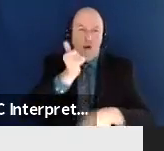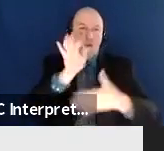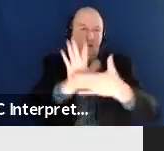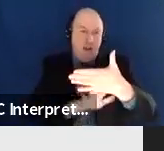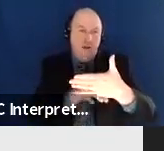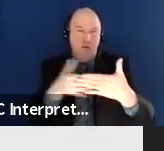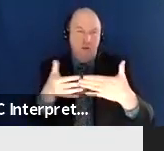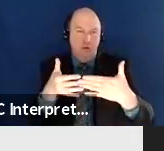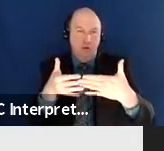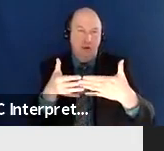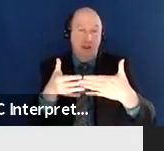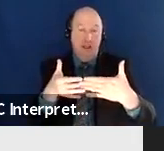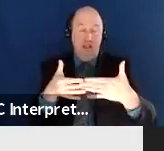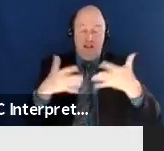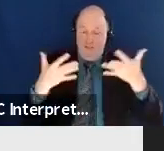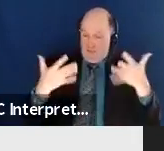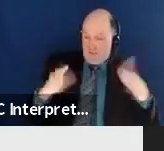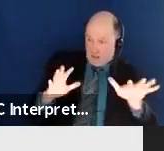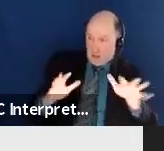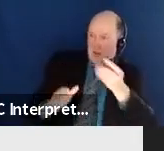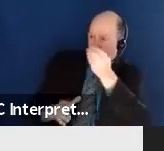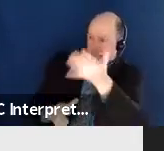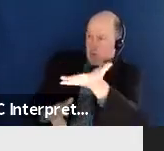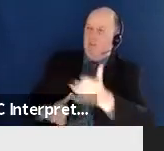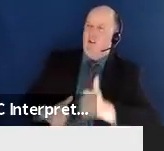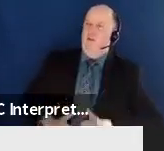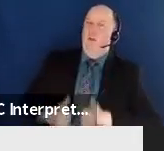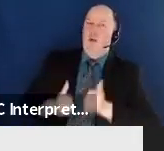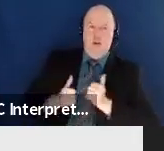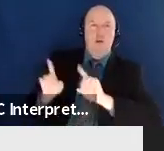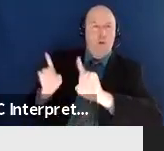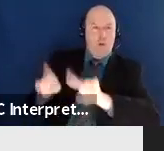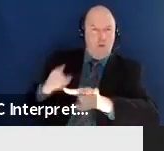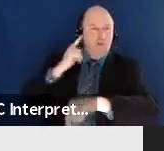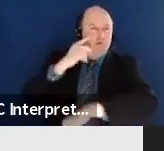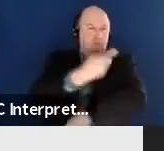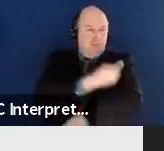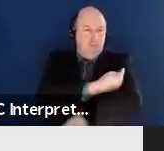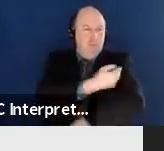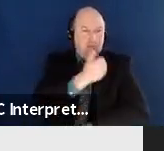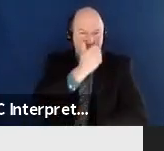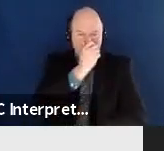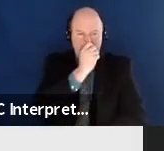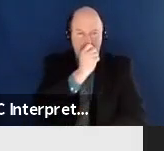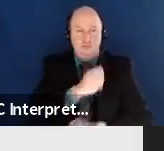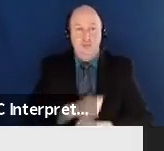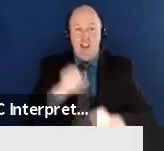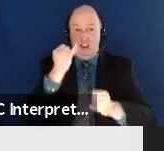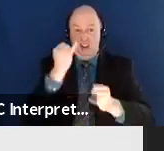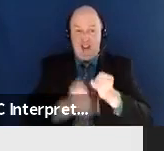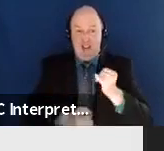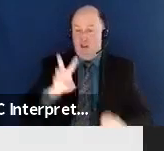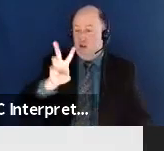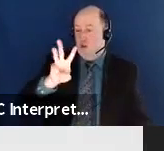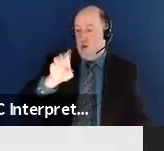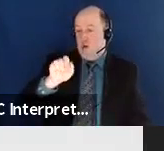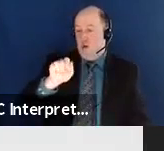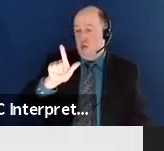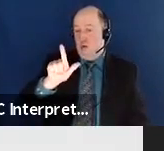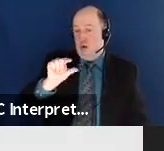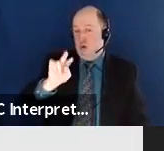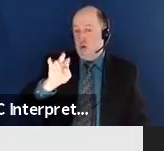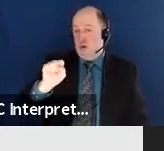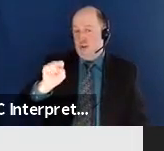And then once an appointment is scheduled, they will tell you the location for the vaccine. And last, we have Walgreens Pharmacy